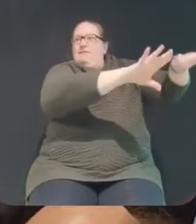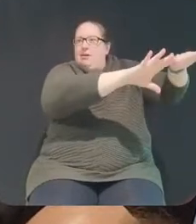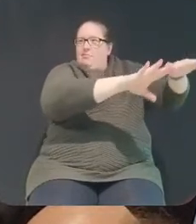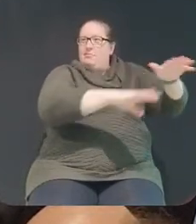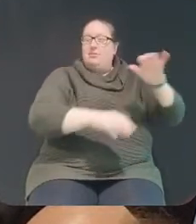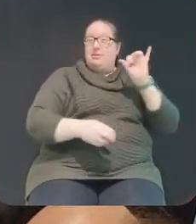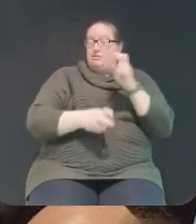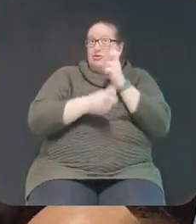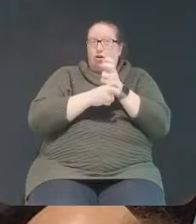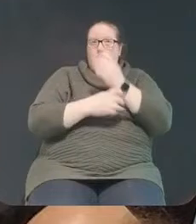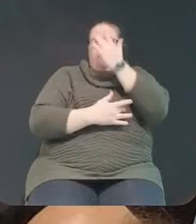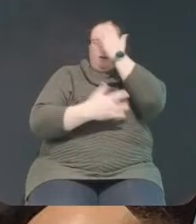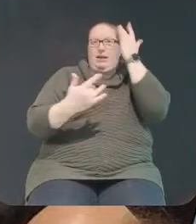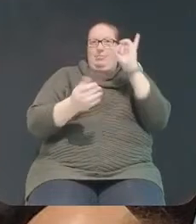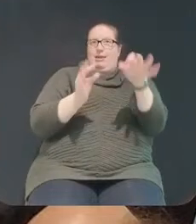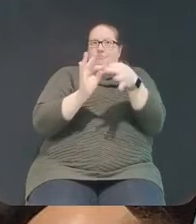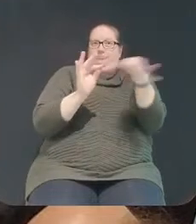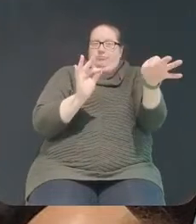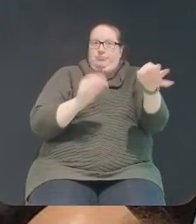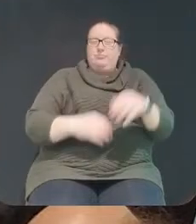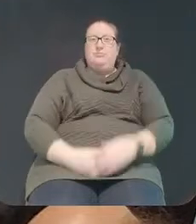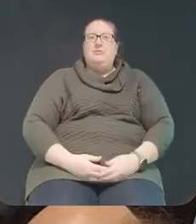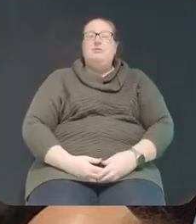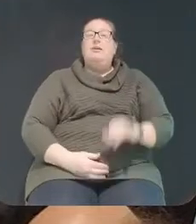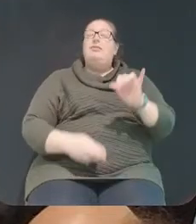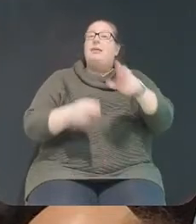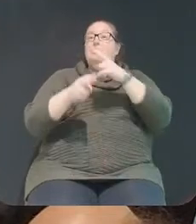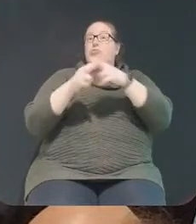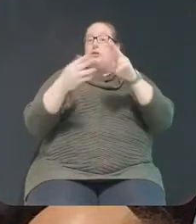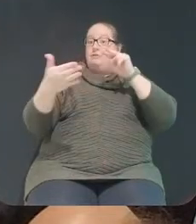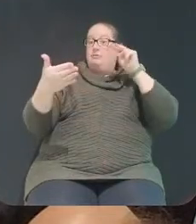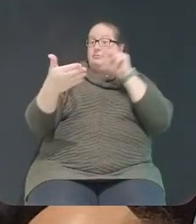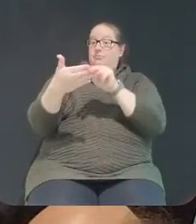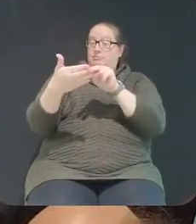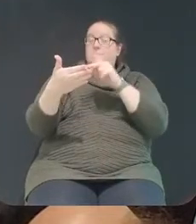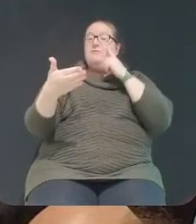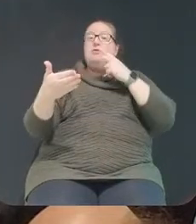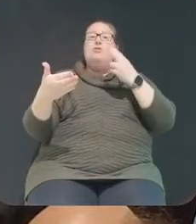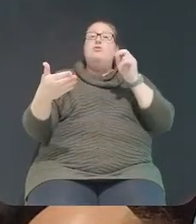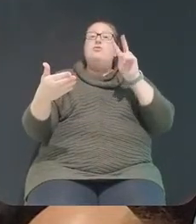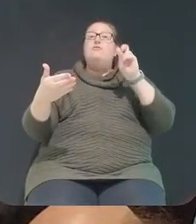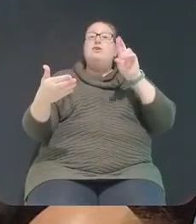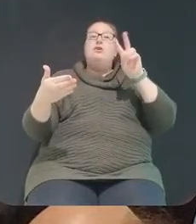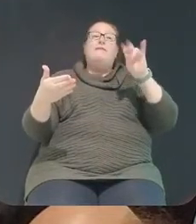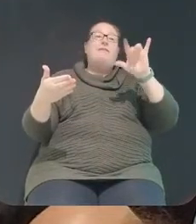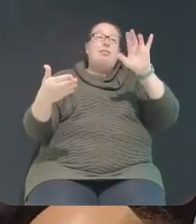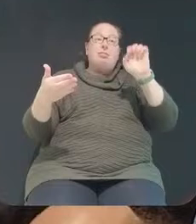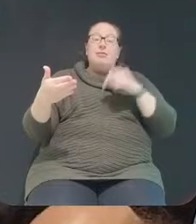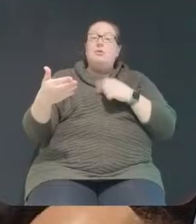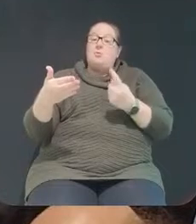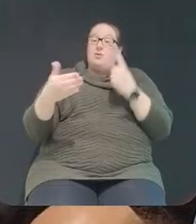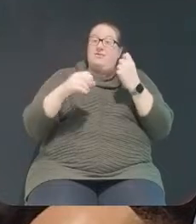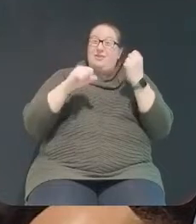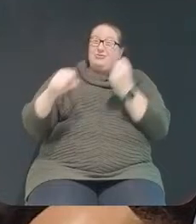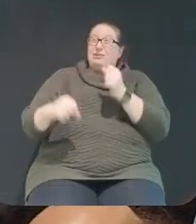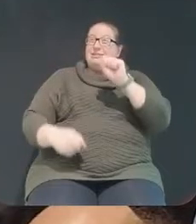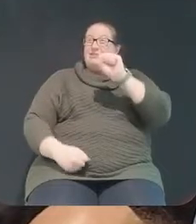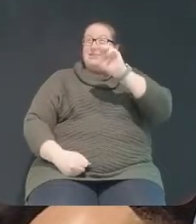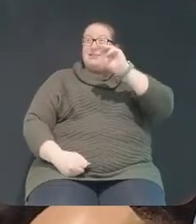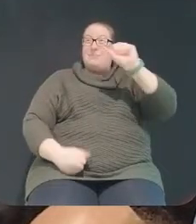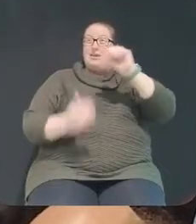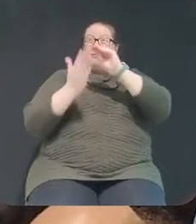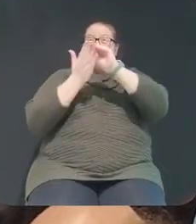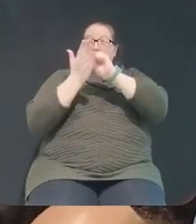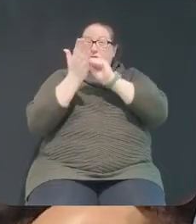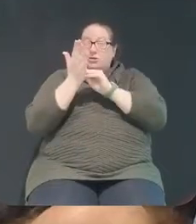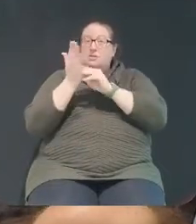forget. This brief dip into the records relating to Hoovervilles bolstered my knowledge that one of the strengths of SMA records is